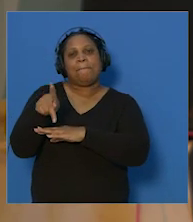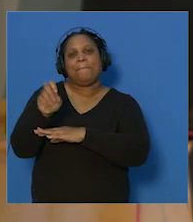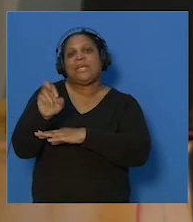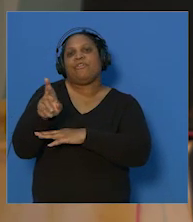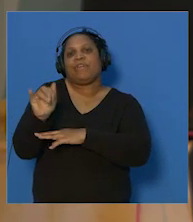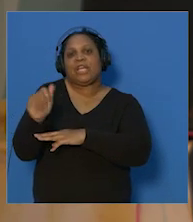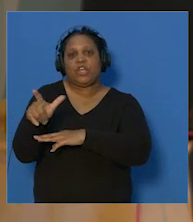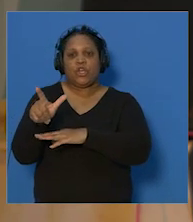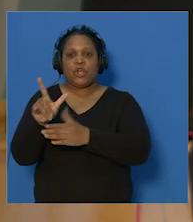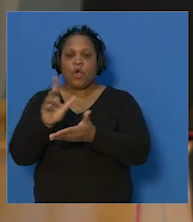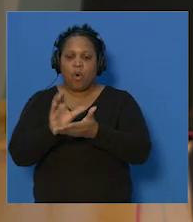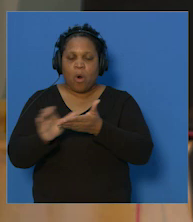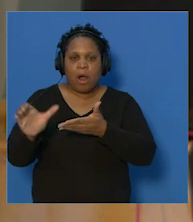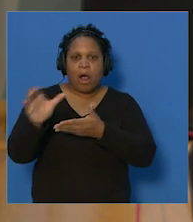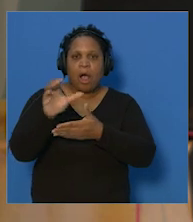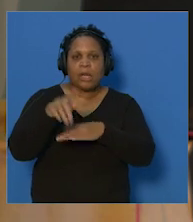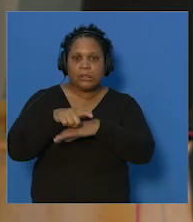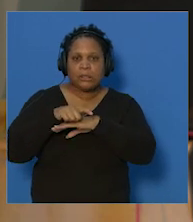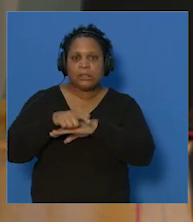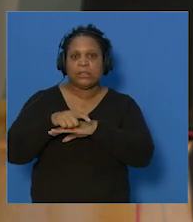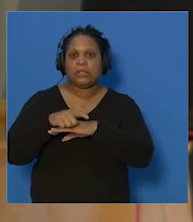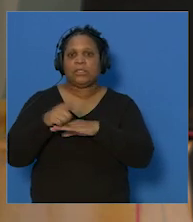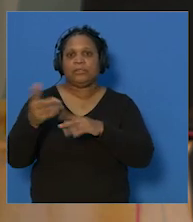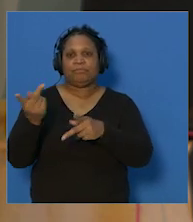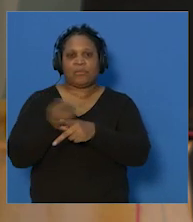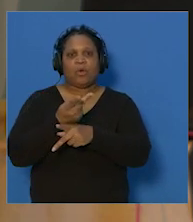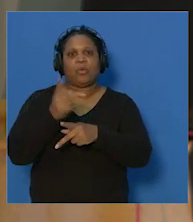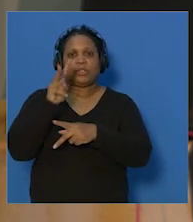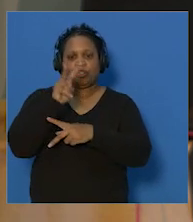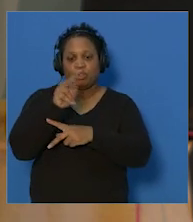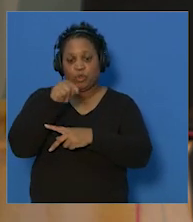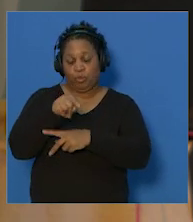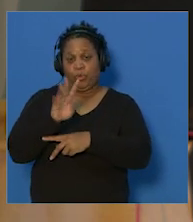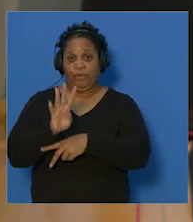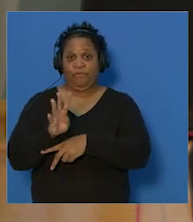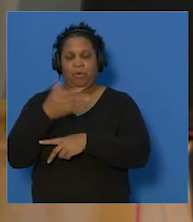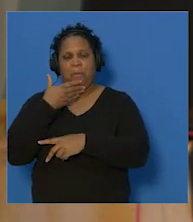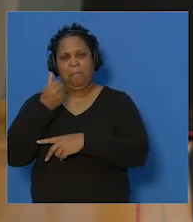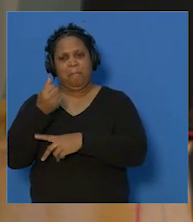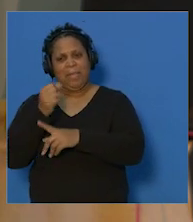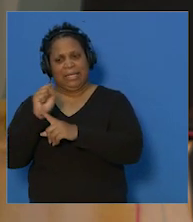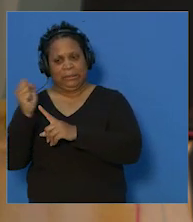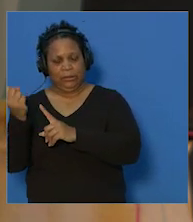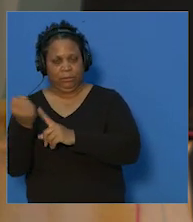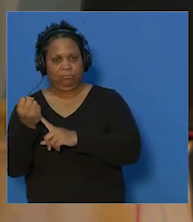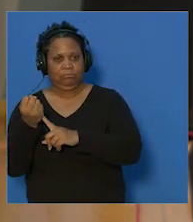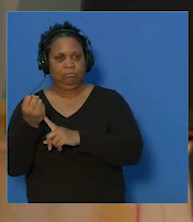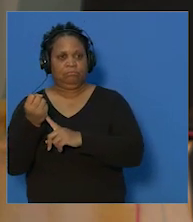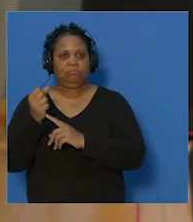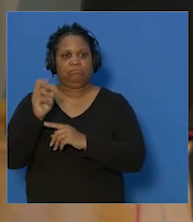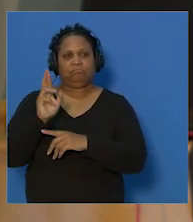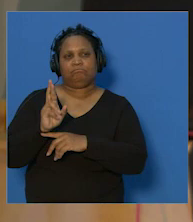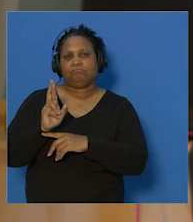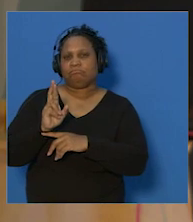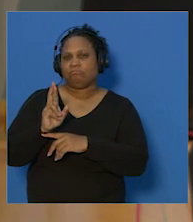R ratings. The worst case scenario was R at 2.4, and the best case scenario was R at